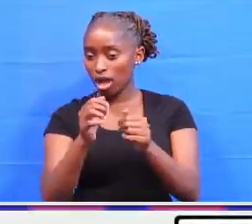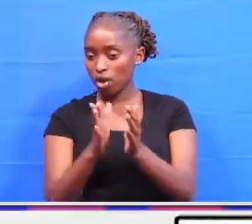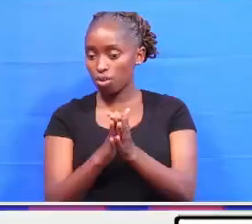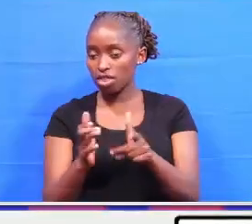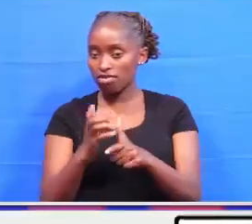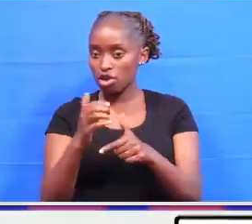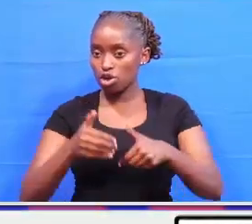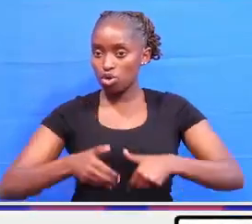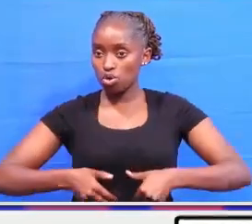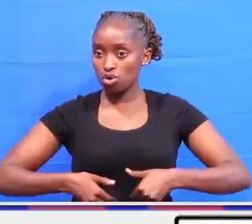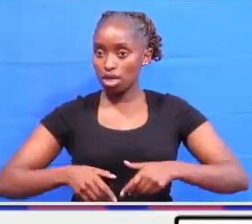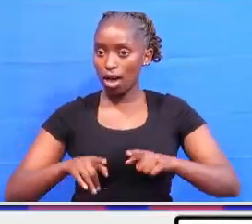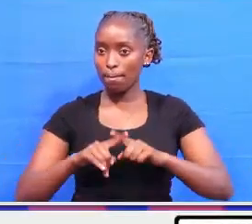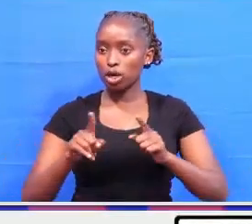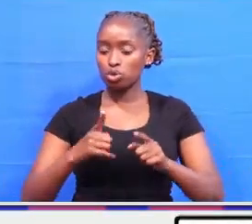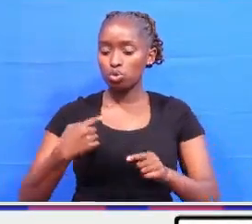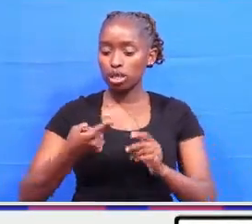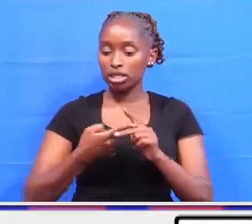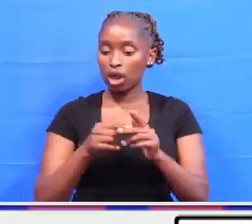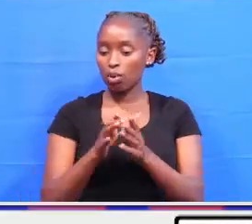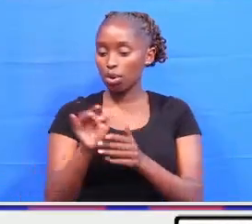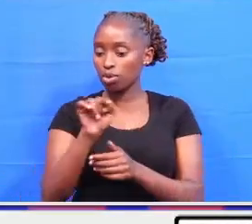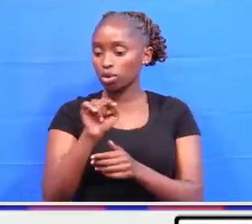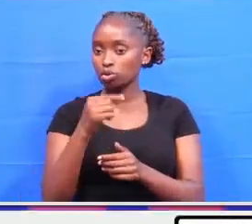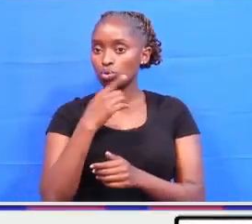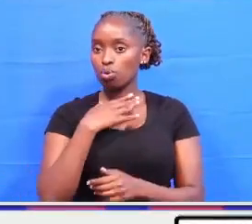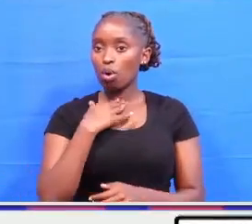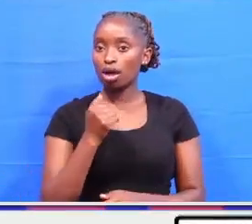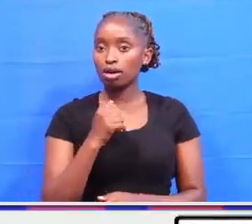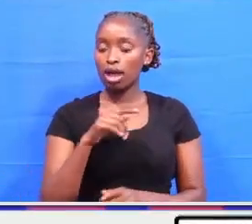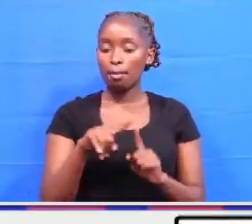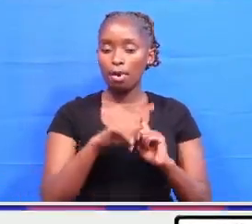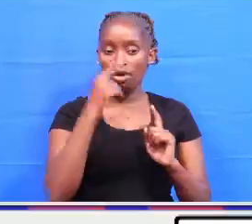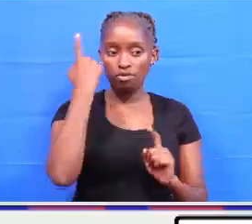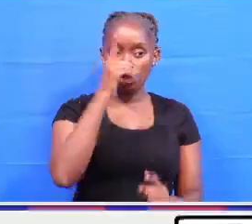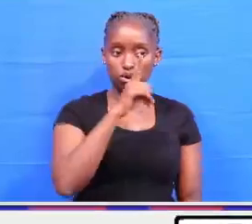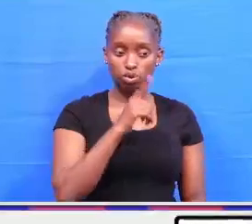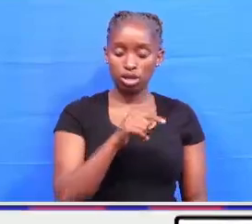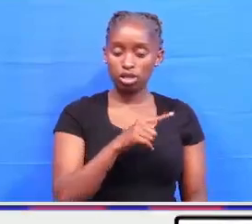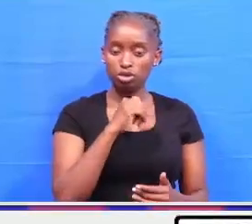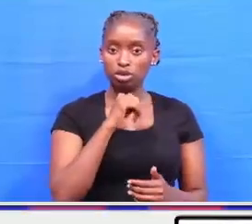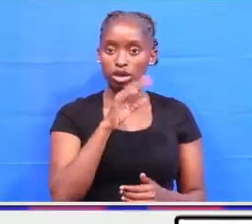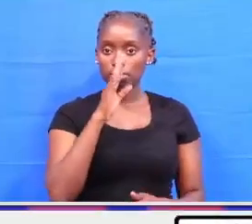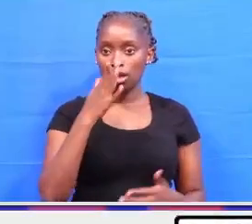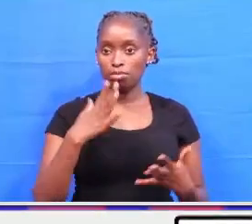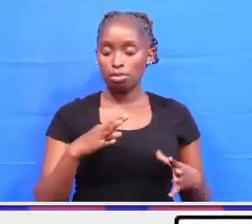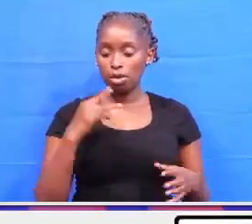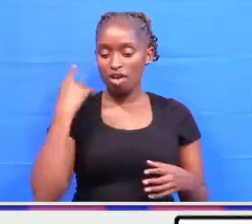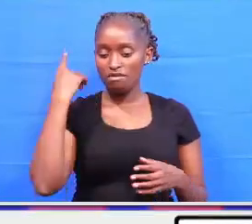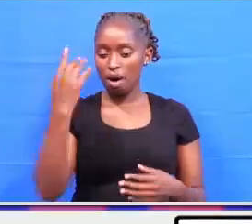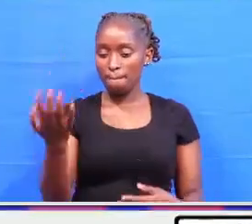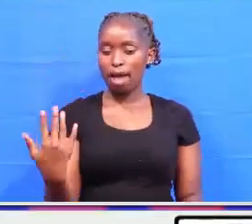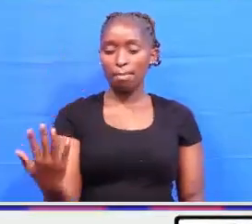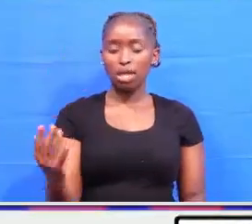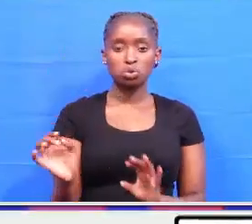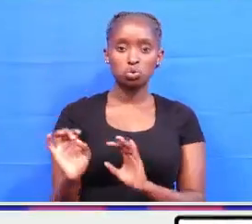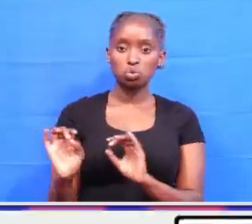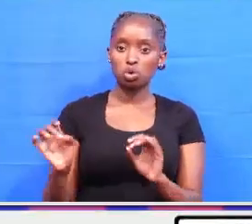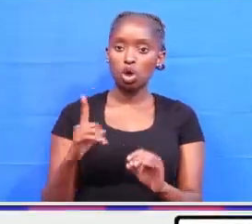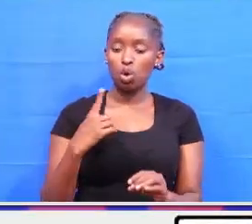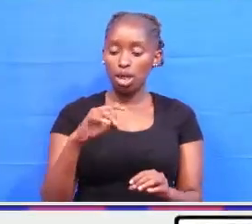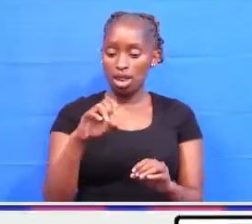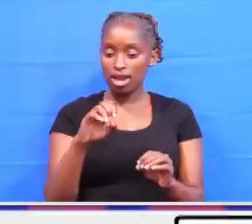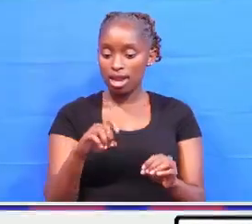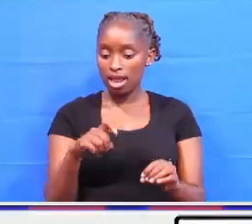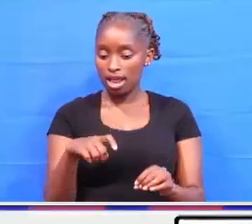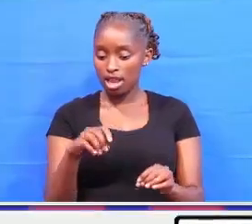the ones who are in an incubation center. Mm-hmm. And for sure, mm-hmm. these are not going to be consumers of papers. Right. Yeah, so we have to move with them